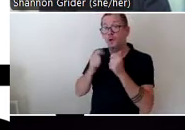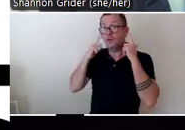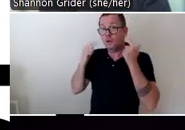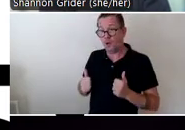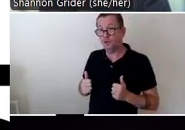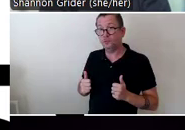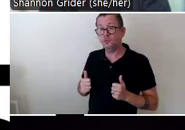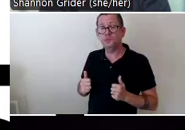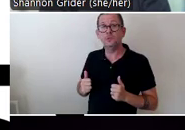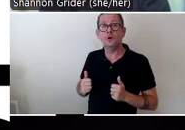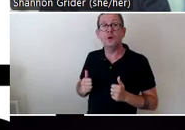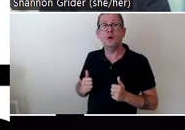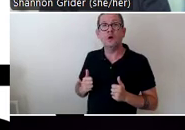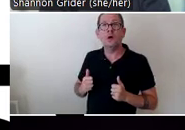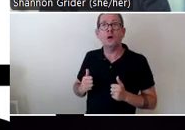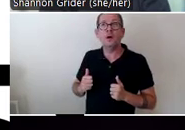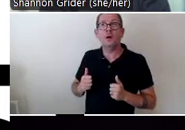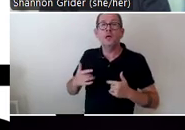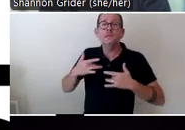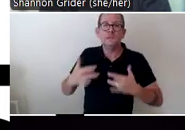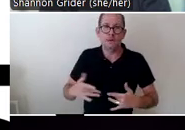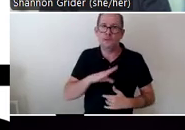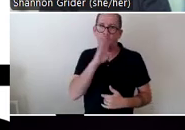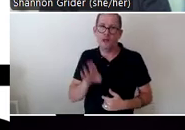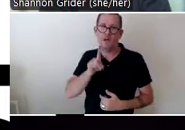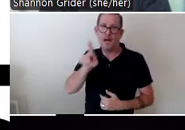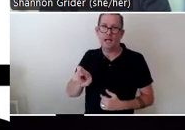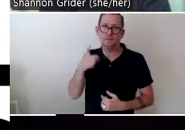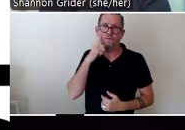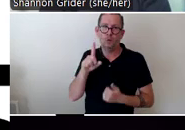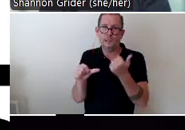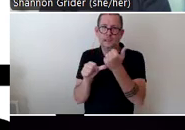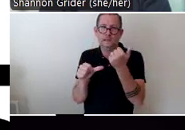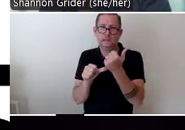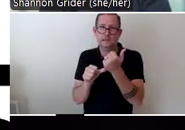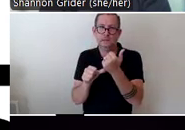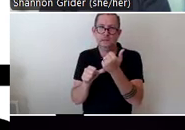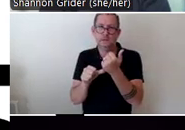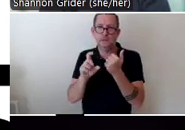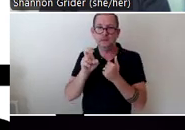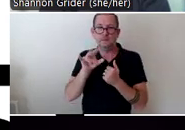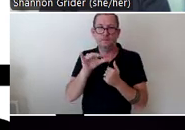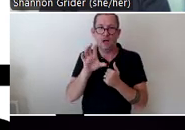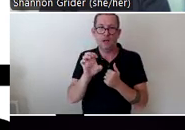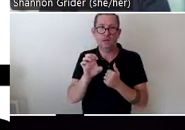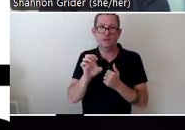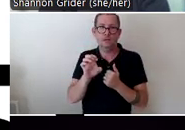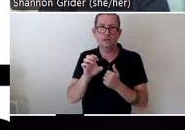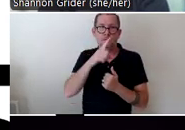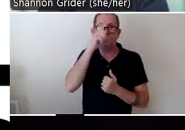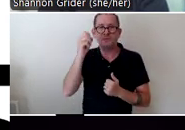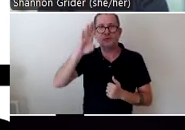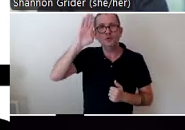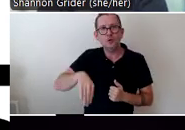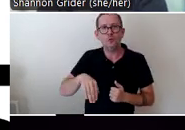for those individuals with hearing loss who typically would never ask for other types of